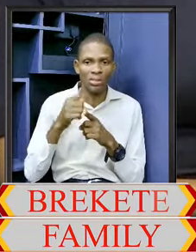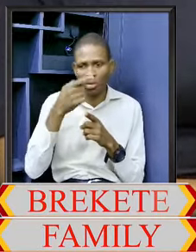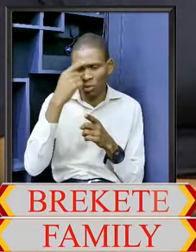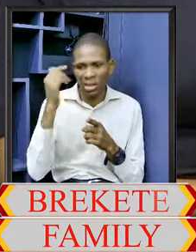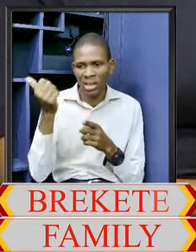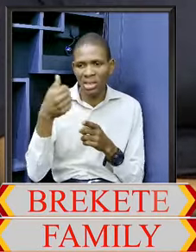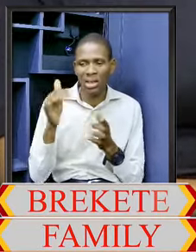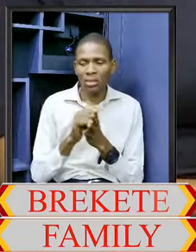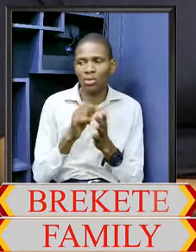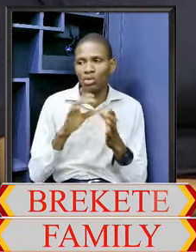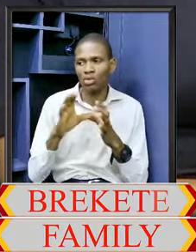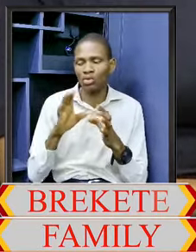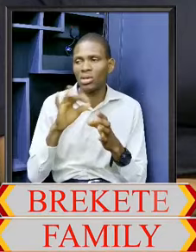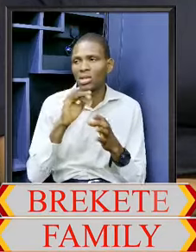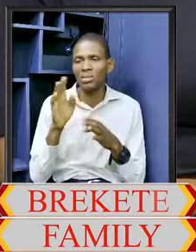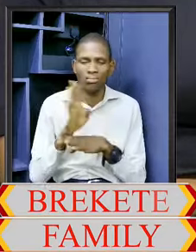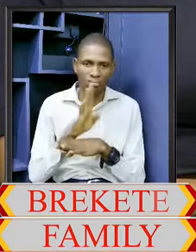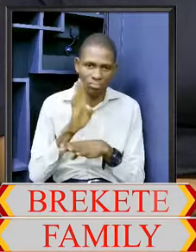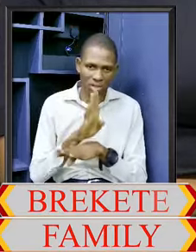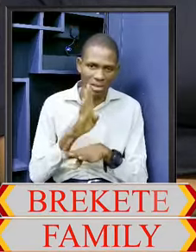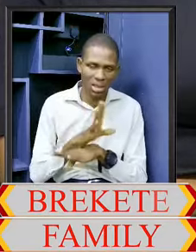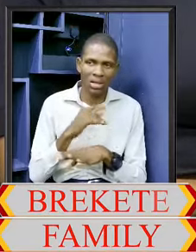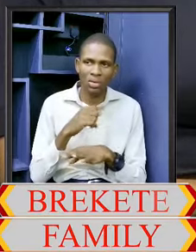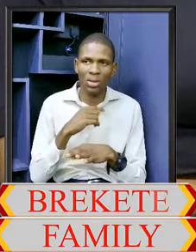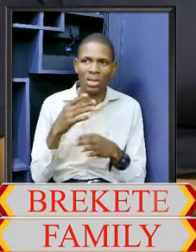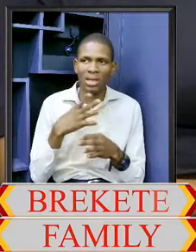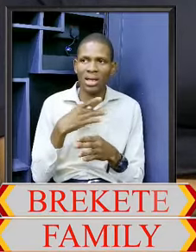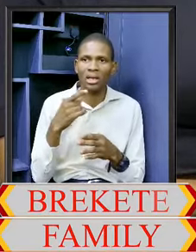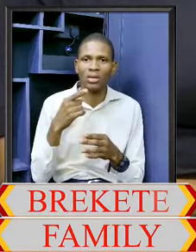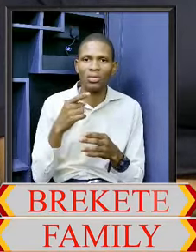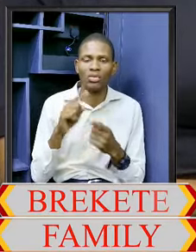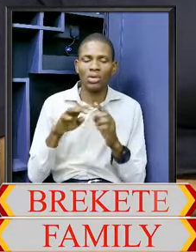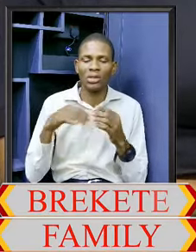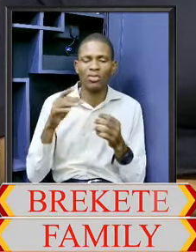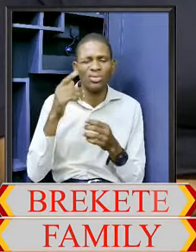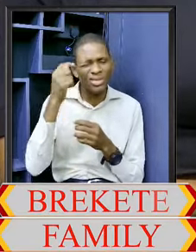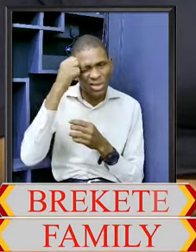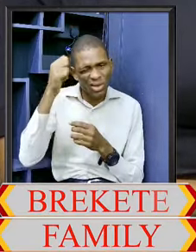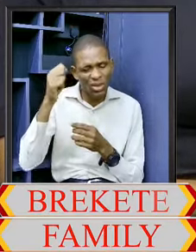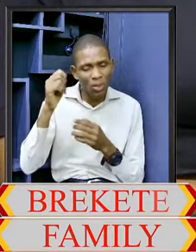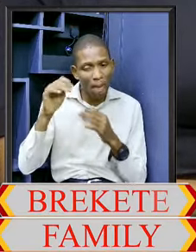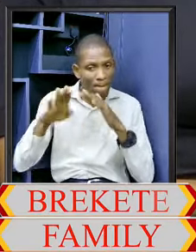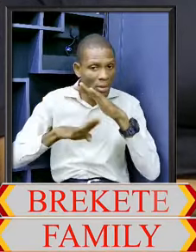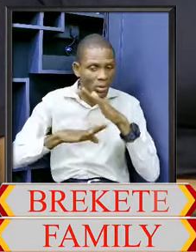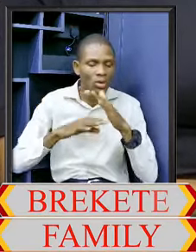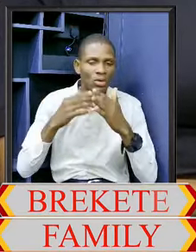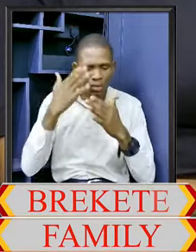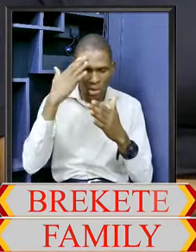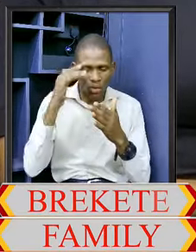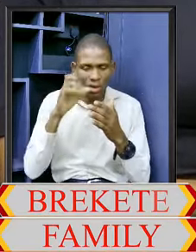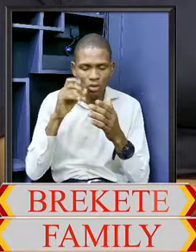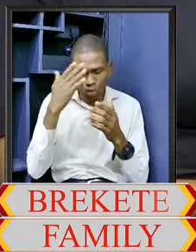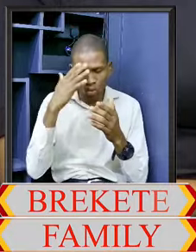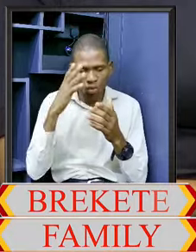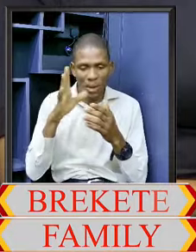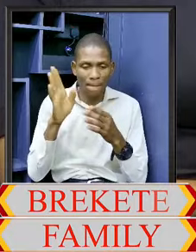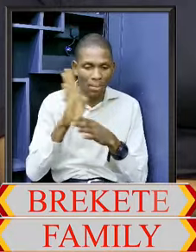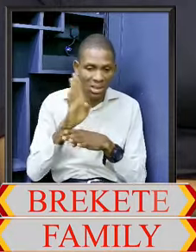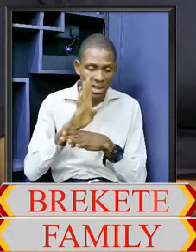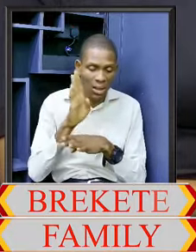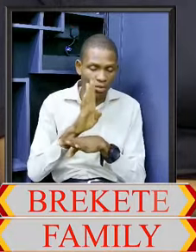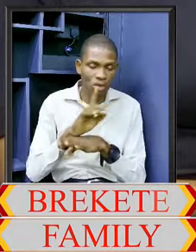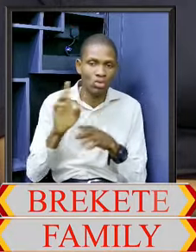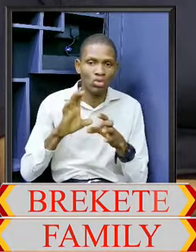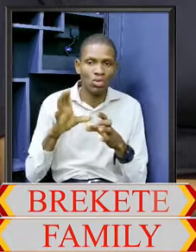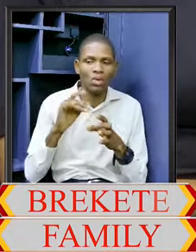because anything, what would they do now? Business, and we dey like me will give una theoretical knowledge, so that you say if you go know the business where you dey do, and you go fit tell another